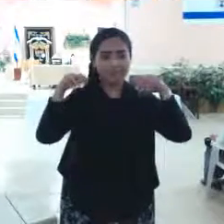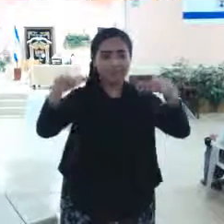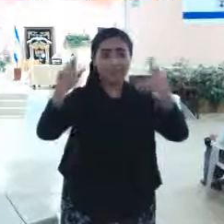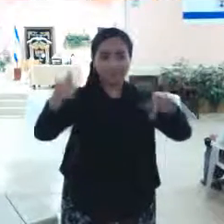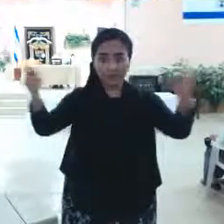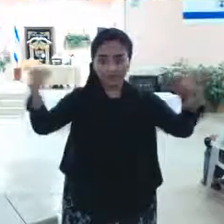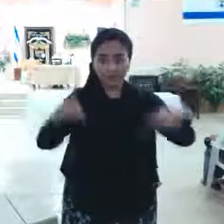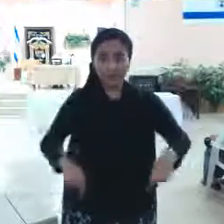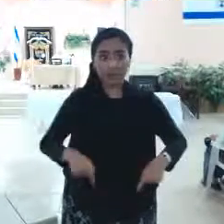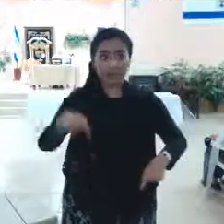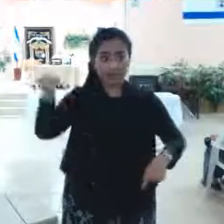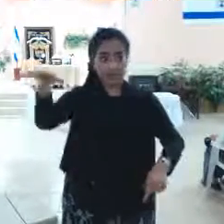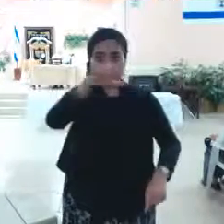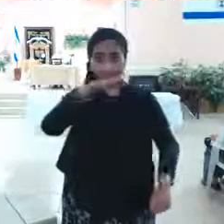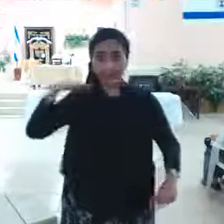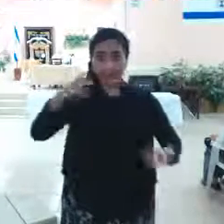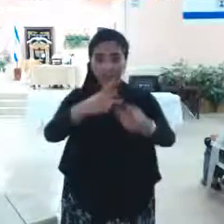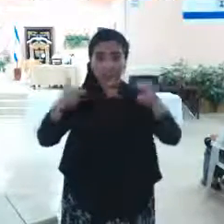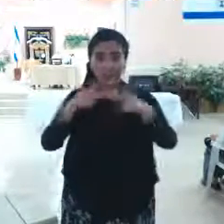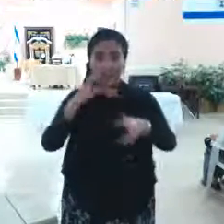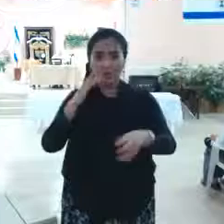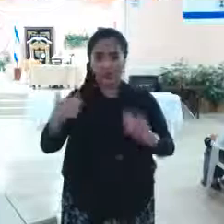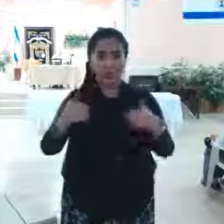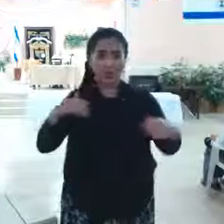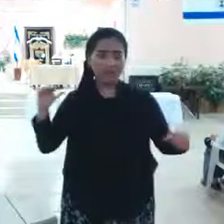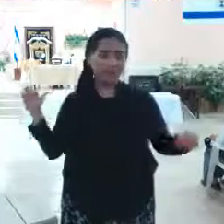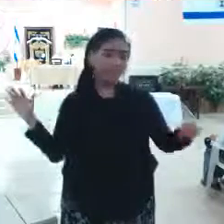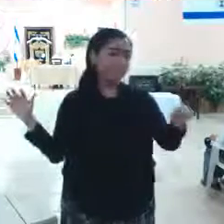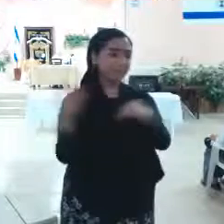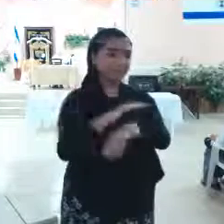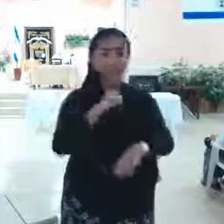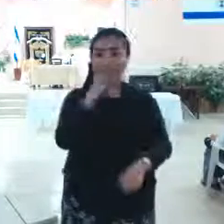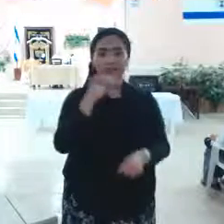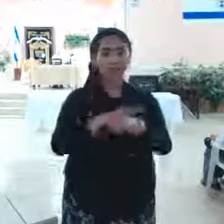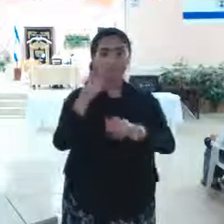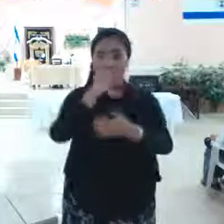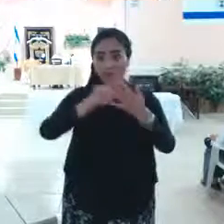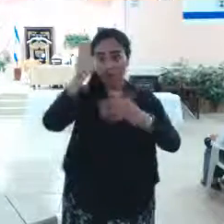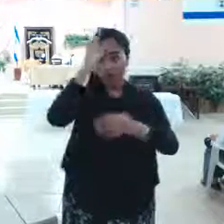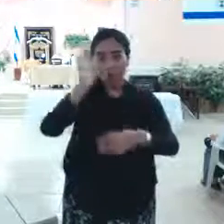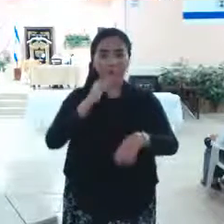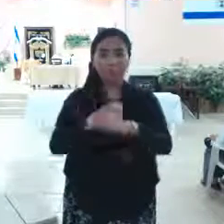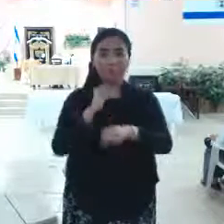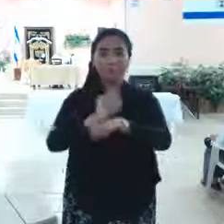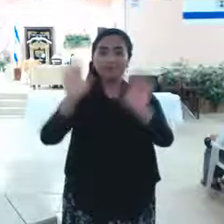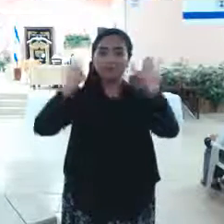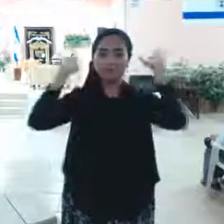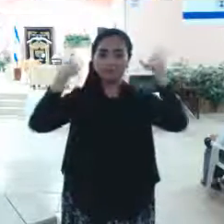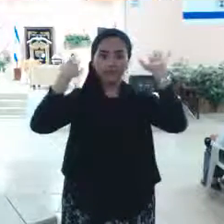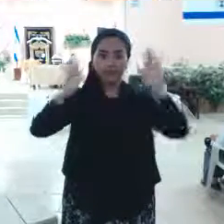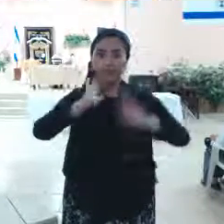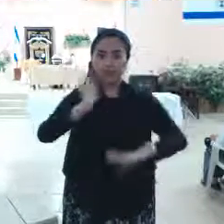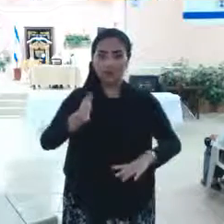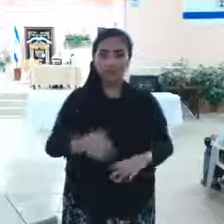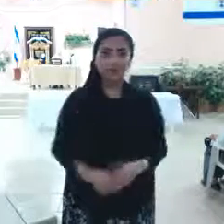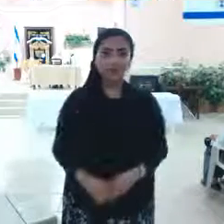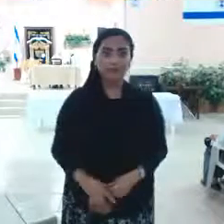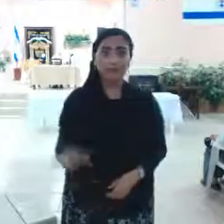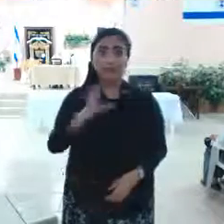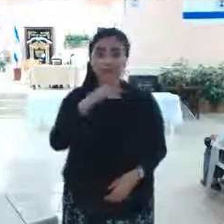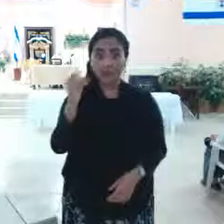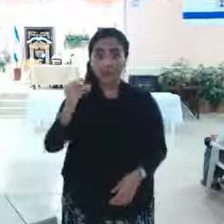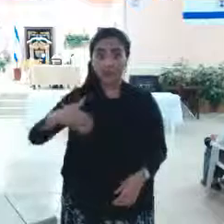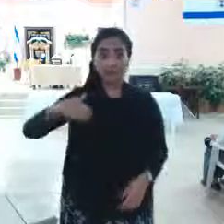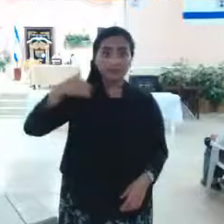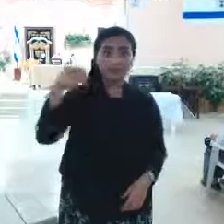A multitude is coming. This place is going to be completely, it's going to be not enough. The Eternal is going to do one more miracle,